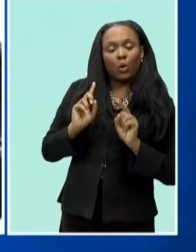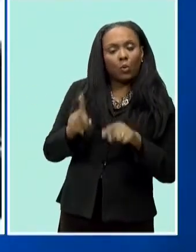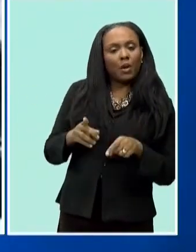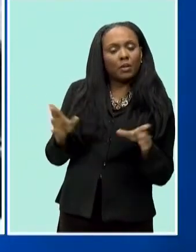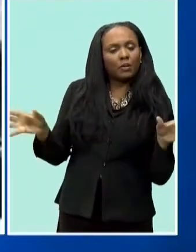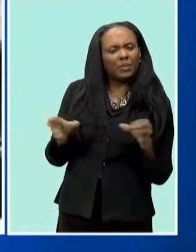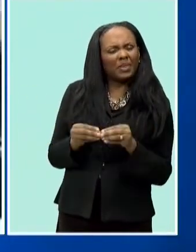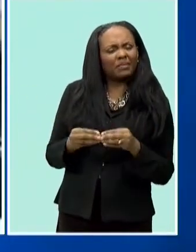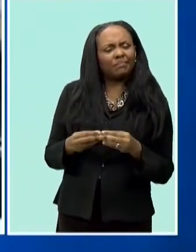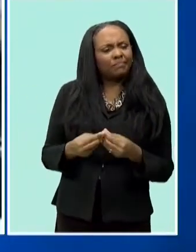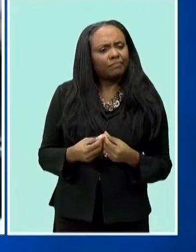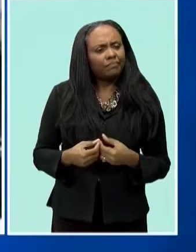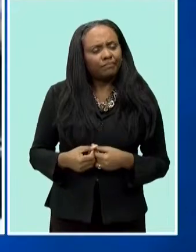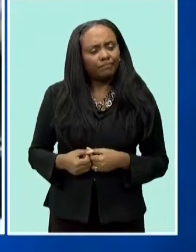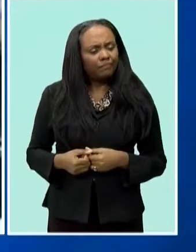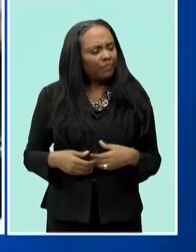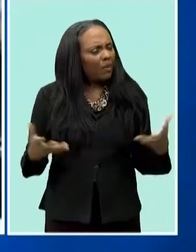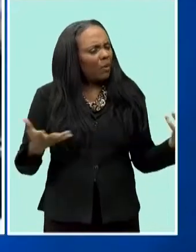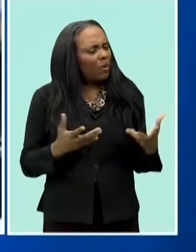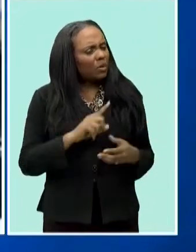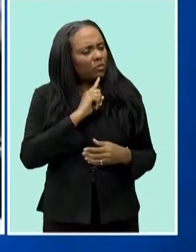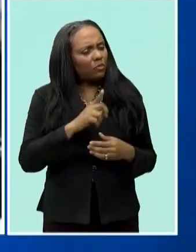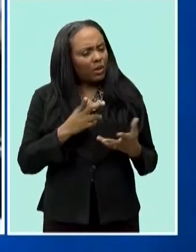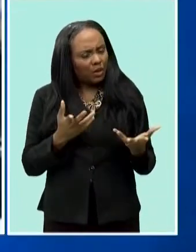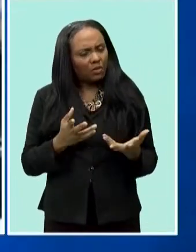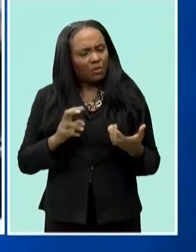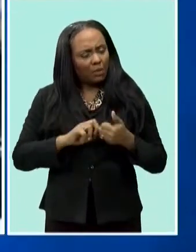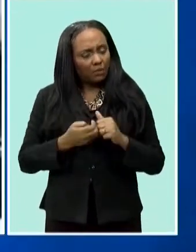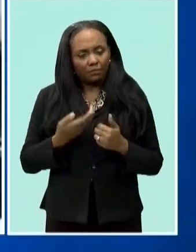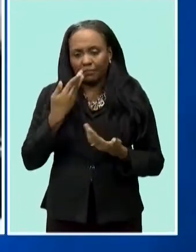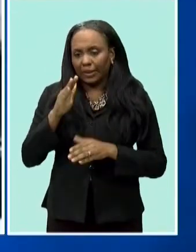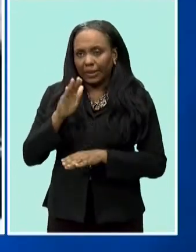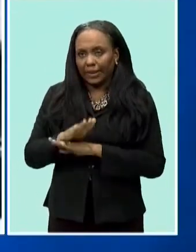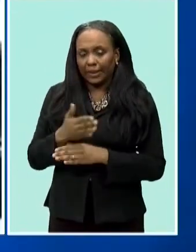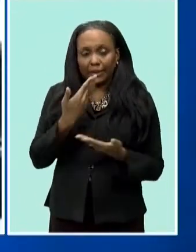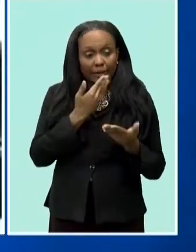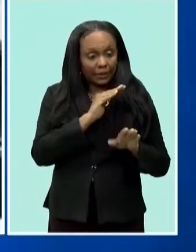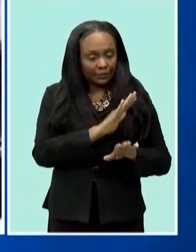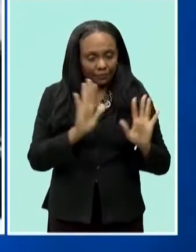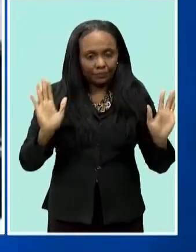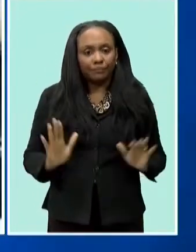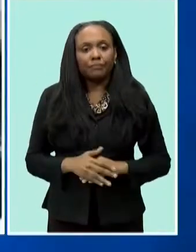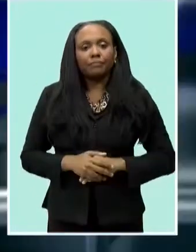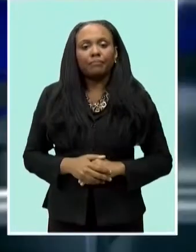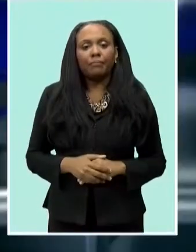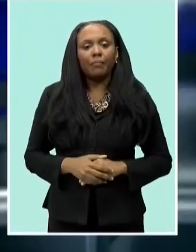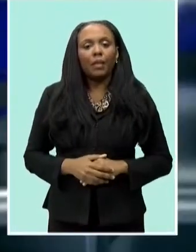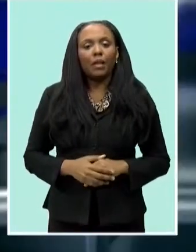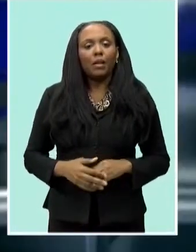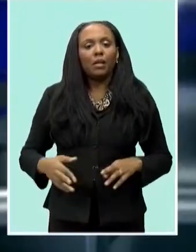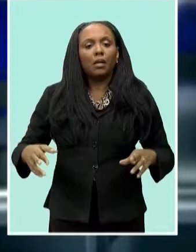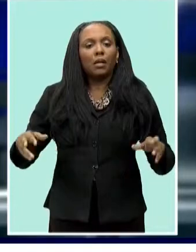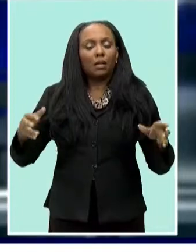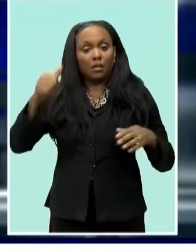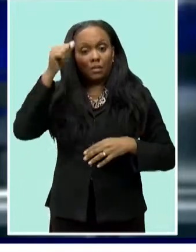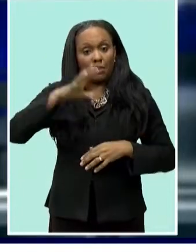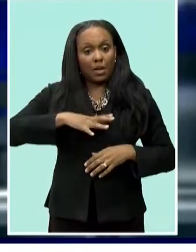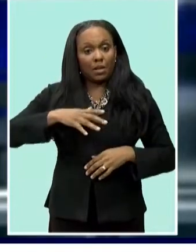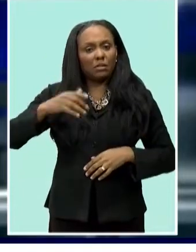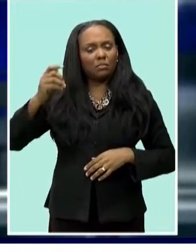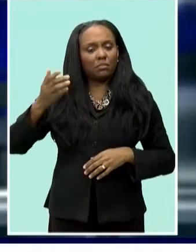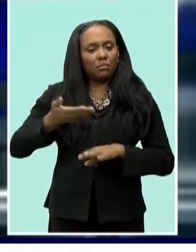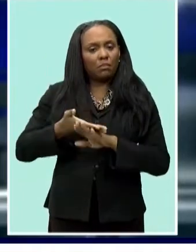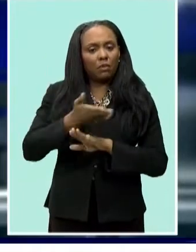Ryan, what's the real issue here? Well, good night, Shane, good night, viewers. The retired Justice Blackman has some